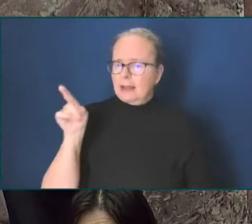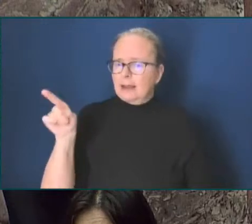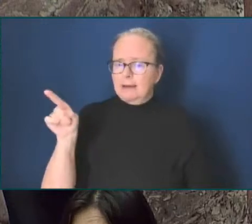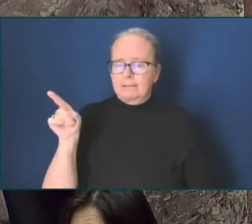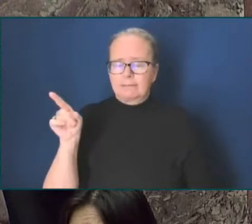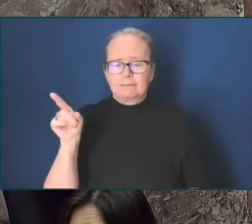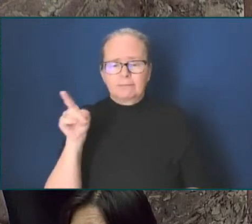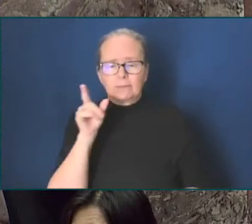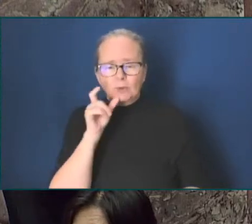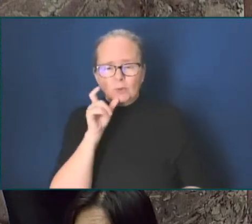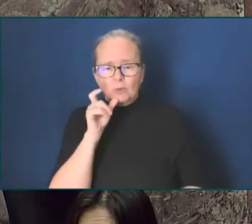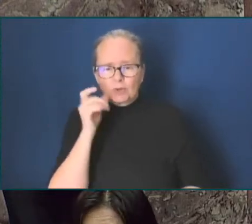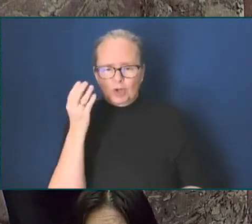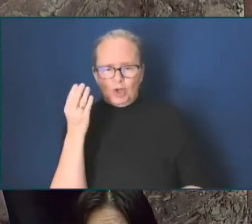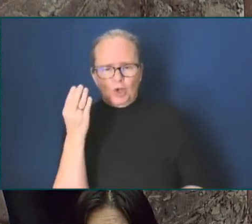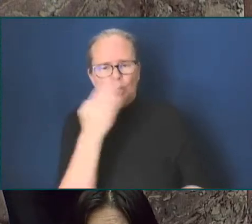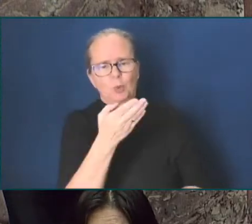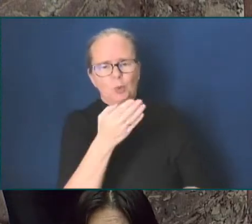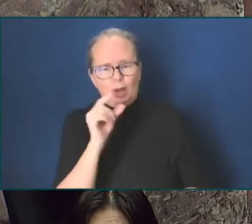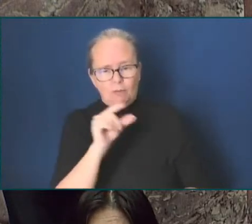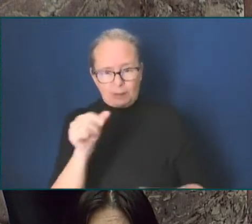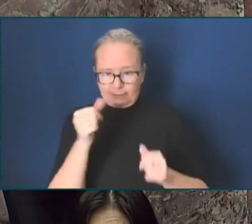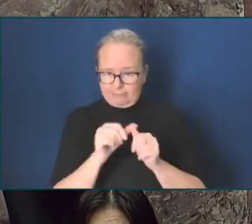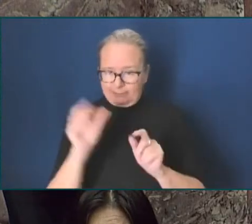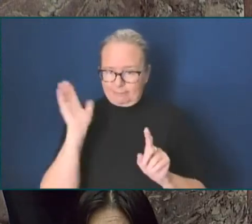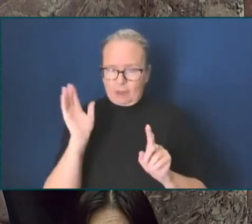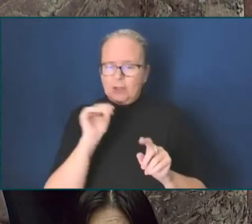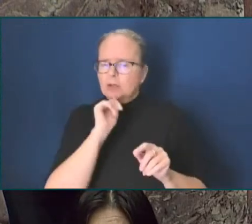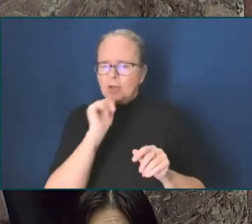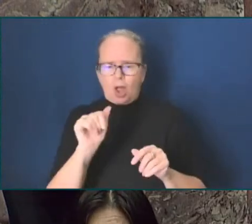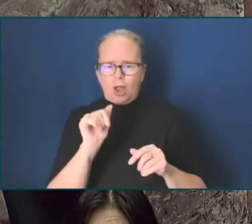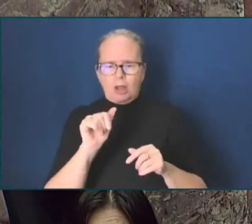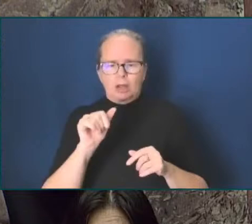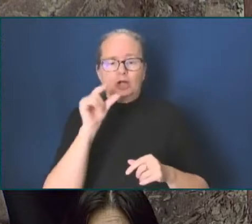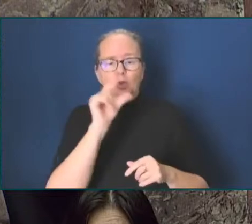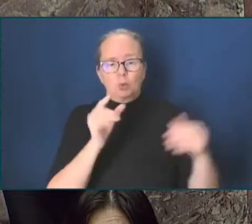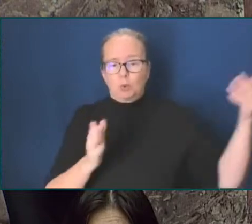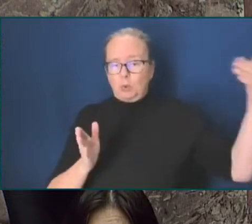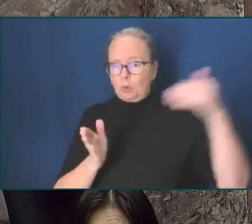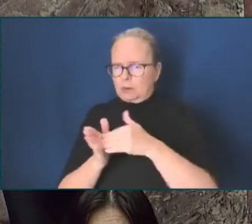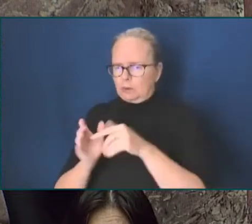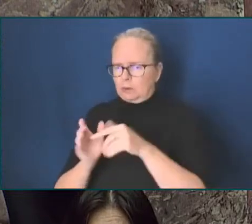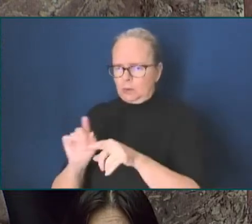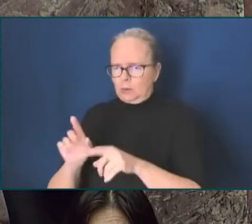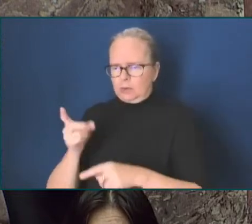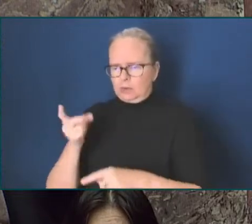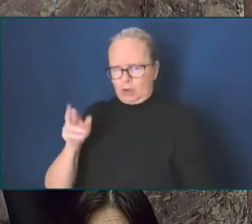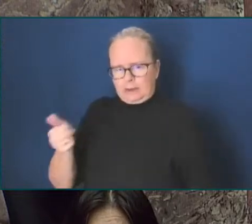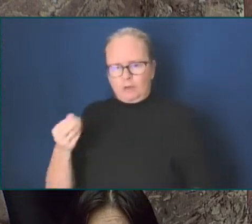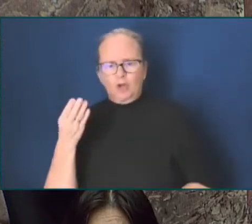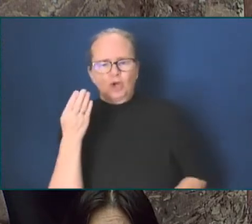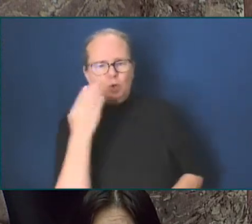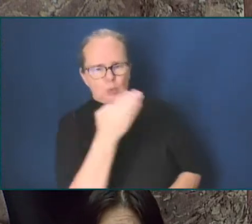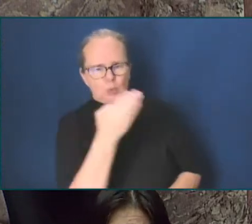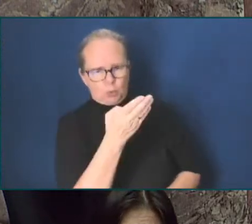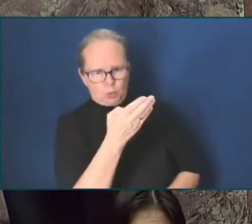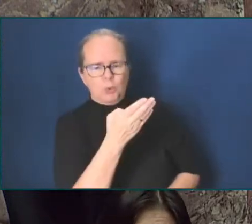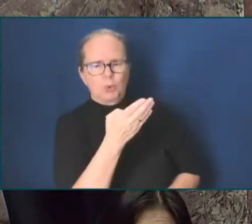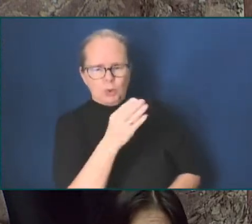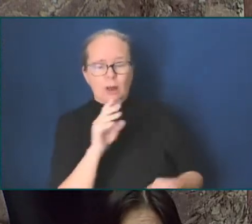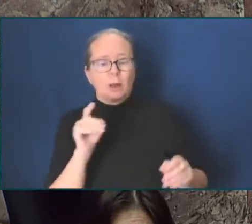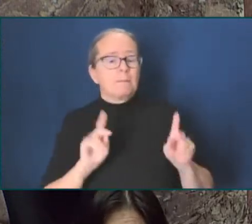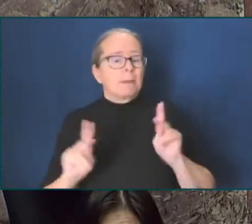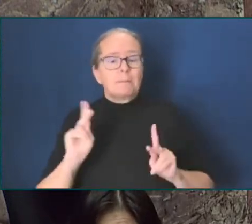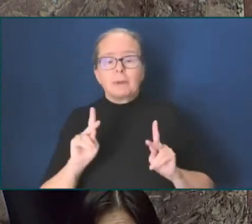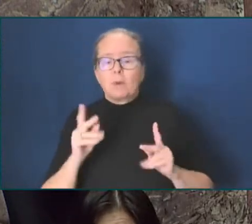and that successive governments defended the province of BC and the public healthcare system against that. And I was very happy that that case was won.